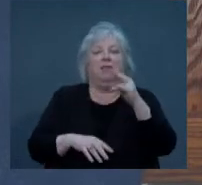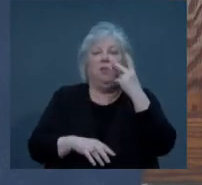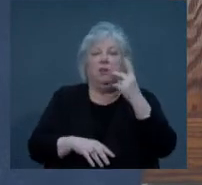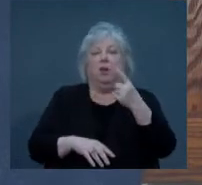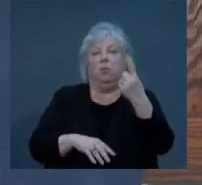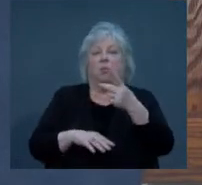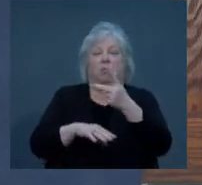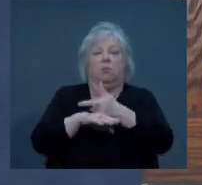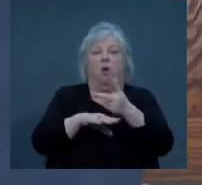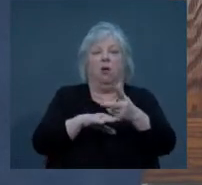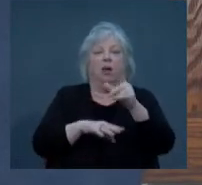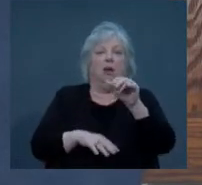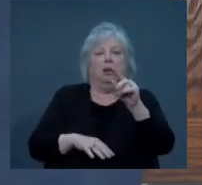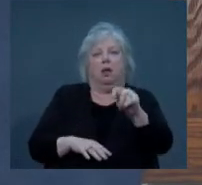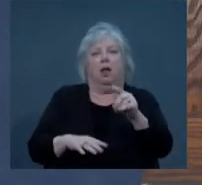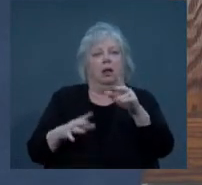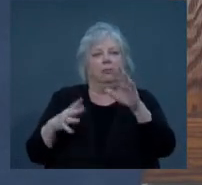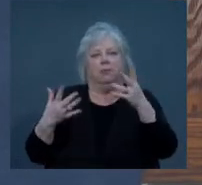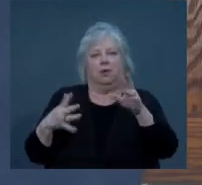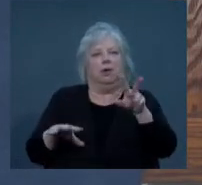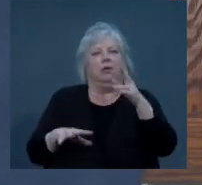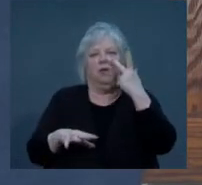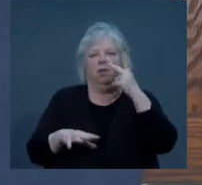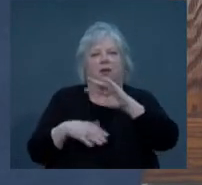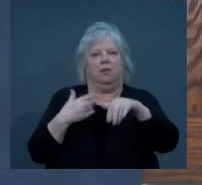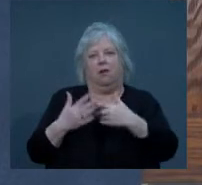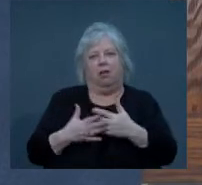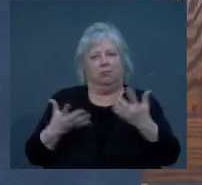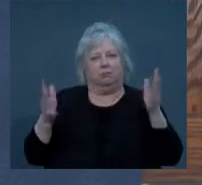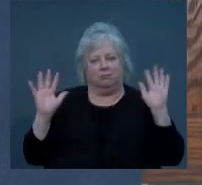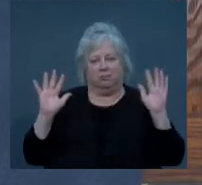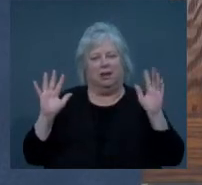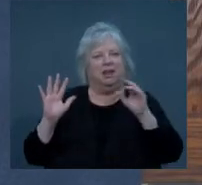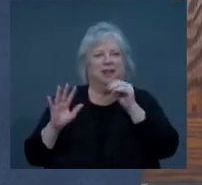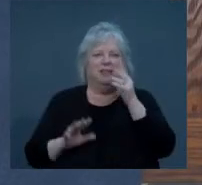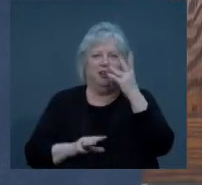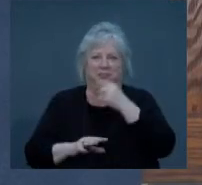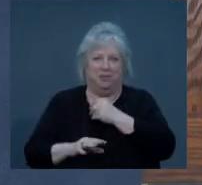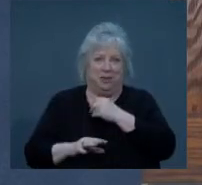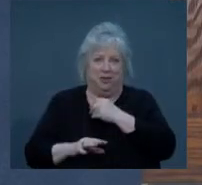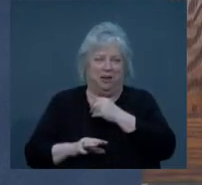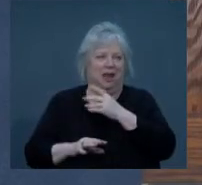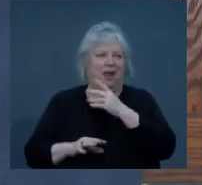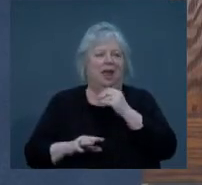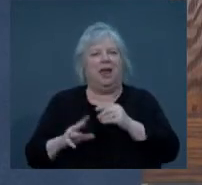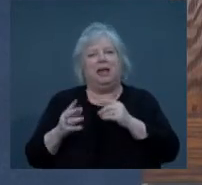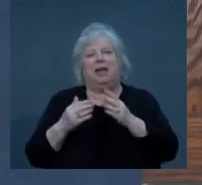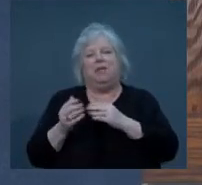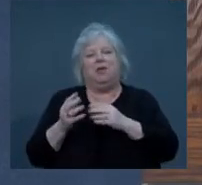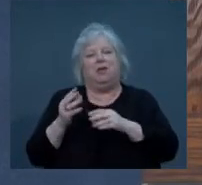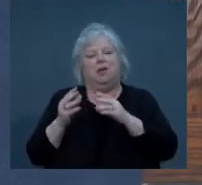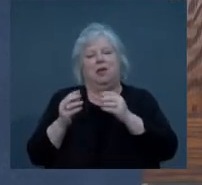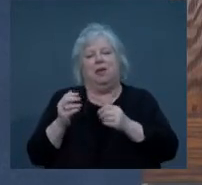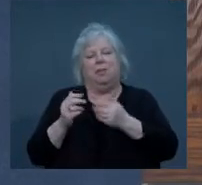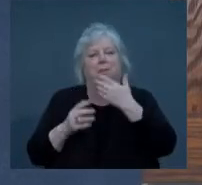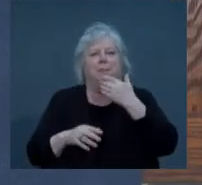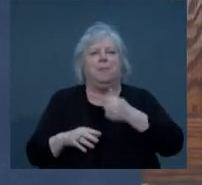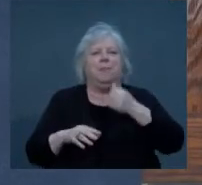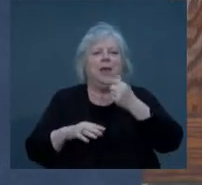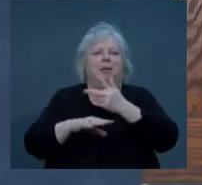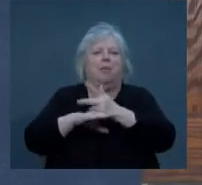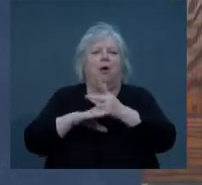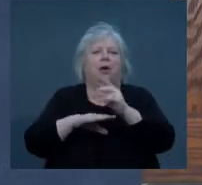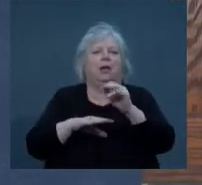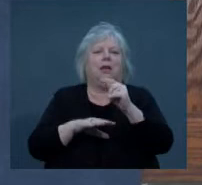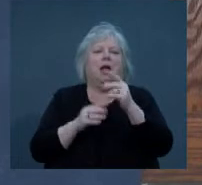empty or full of cars. And even the most intensively landscaped parking lots